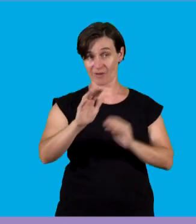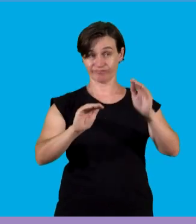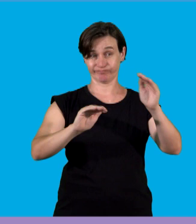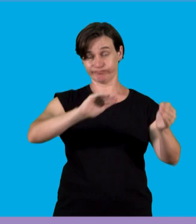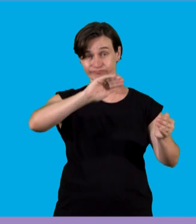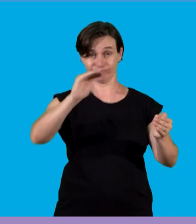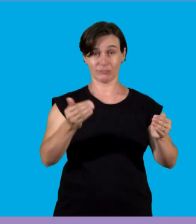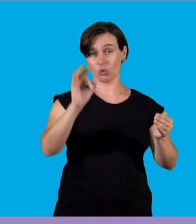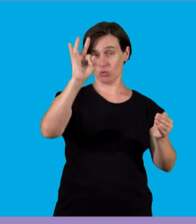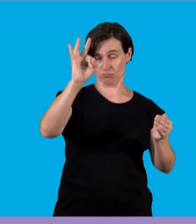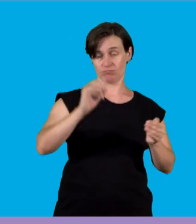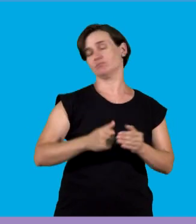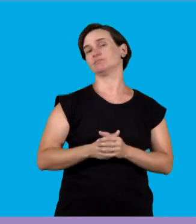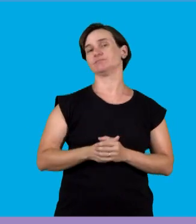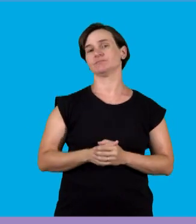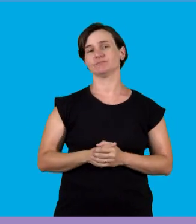negative